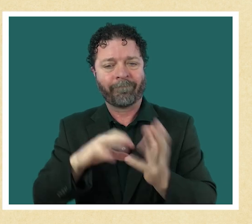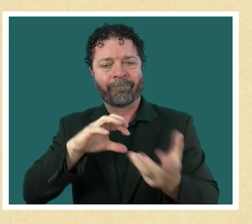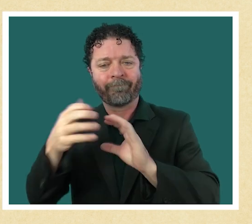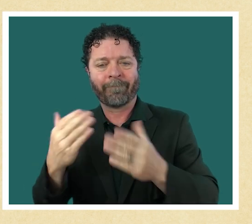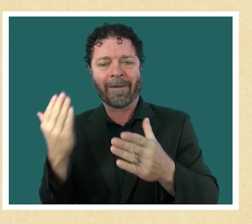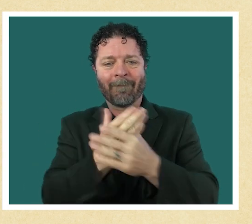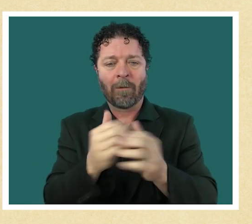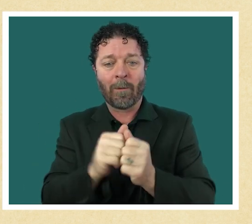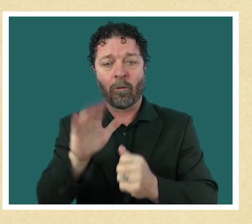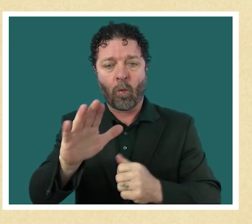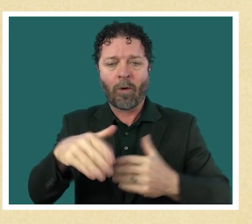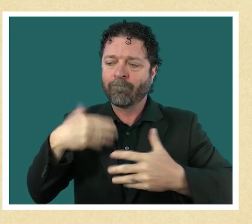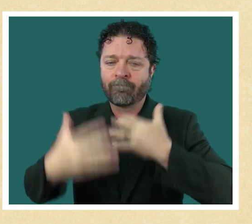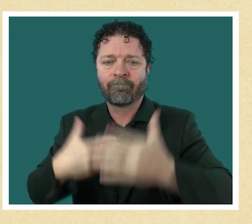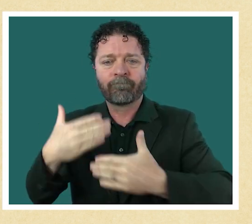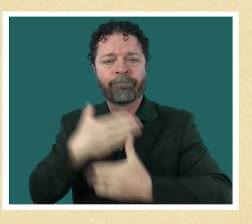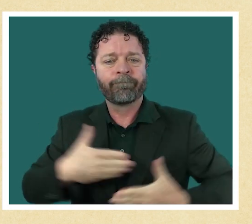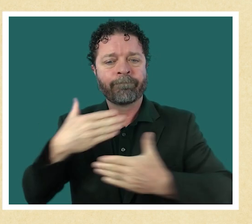of the housing.